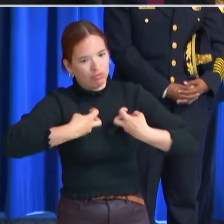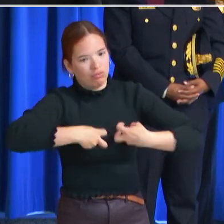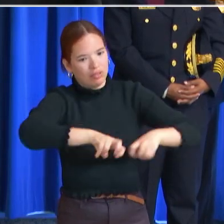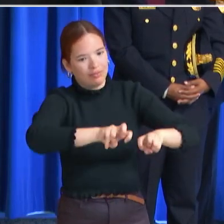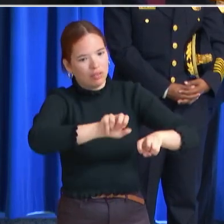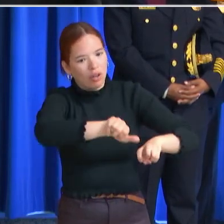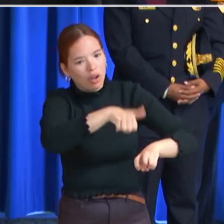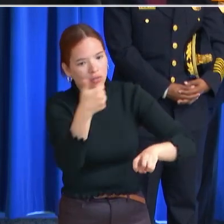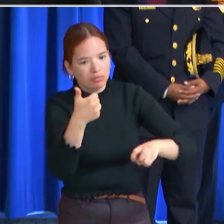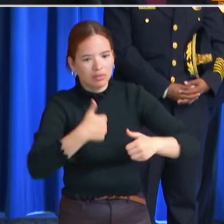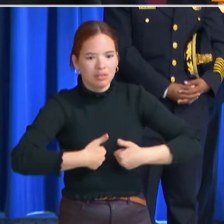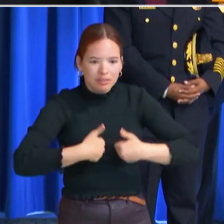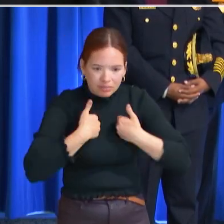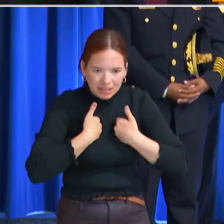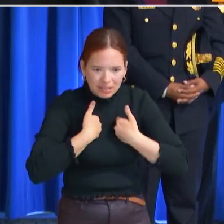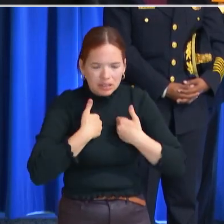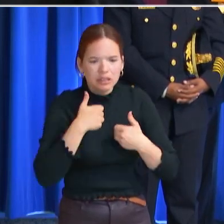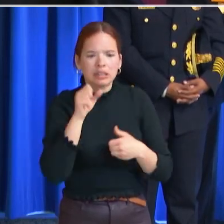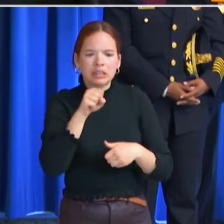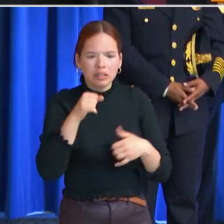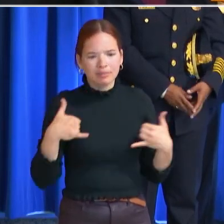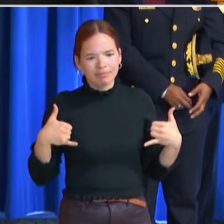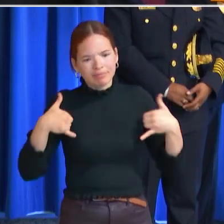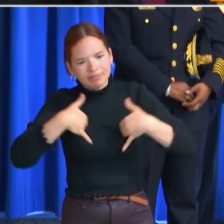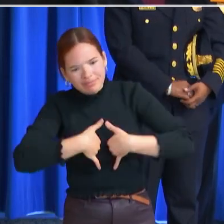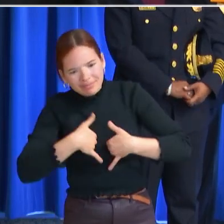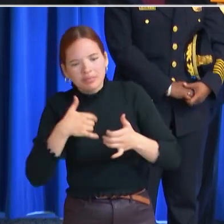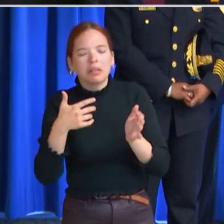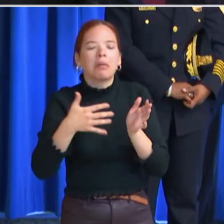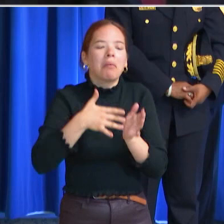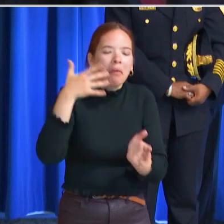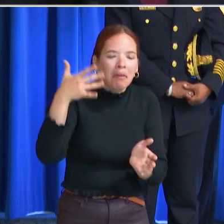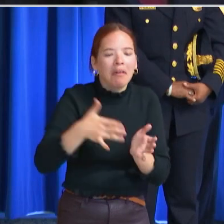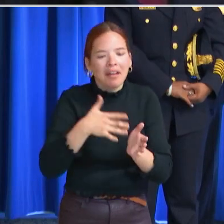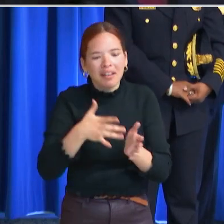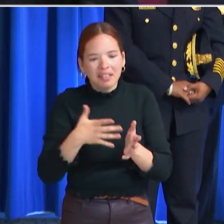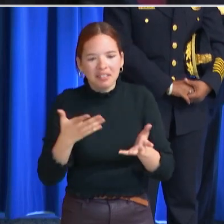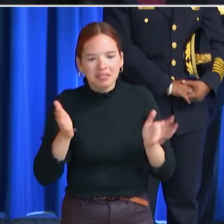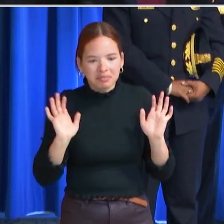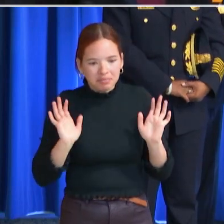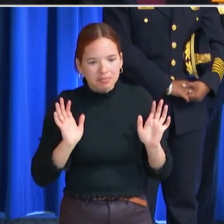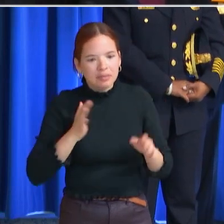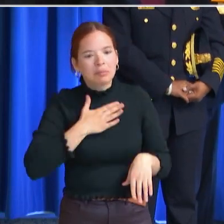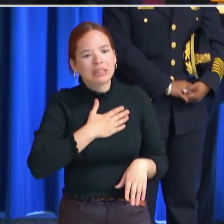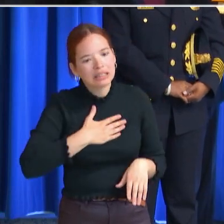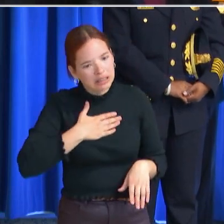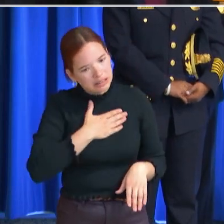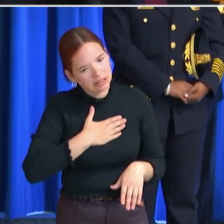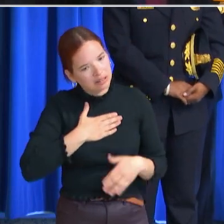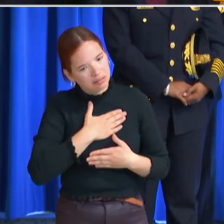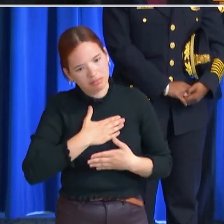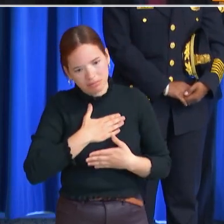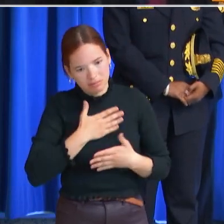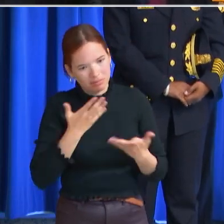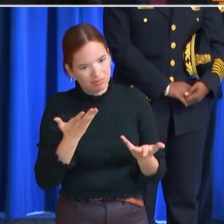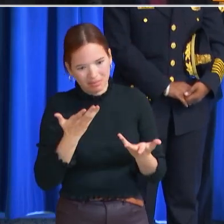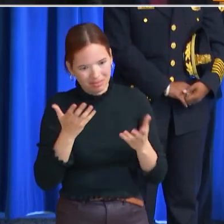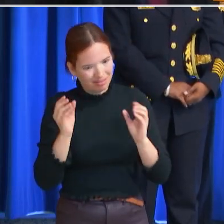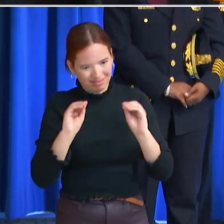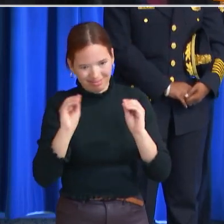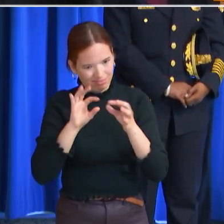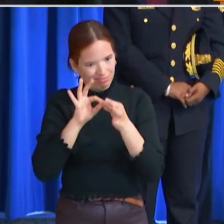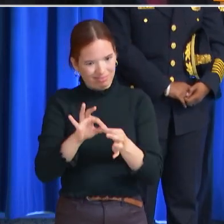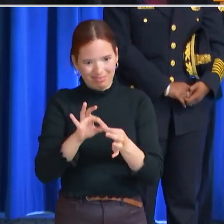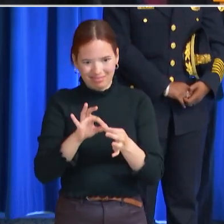I get to, wear a suit every now and again, so I appreciate that as well. But that really has nothing to do with it, man. It's really the